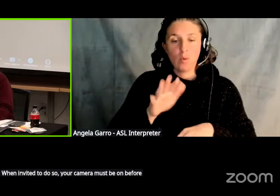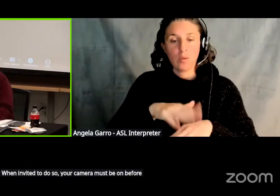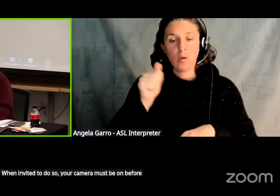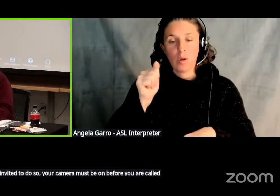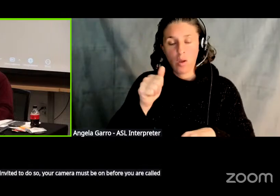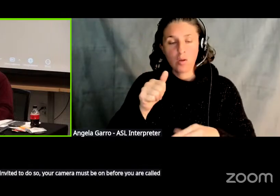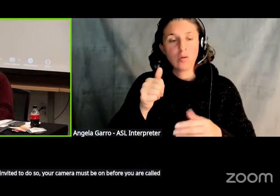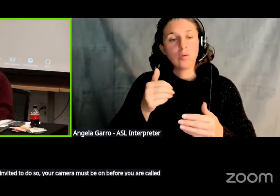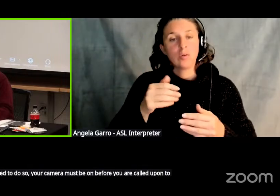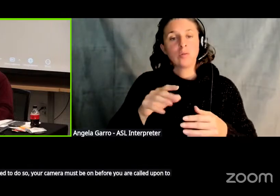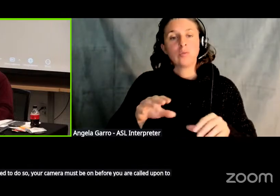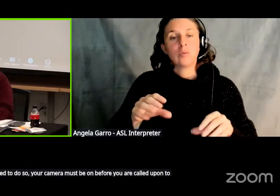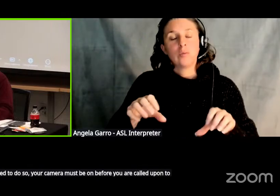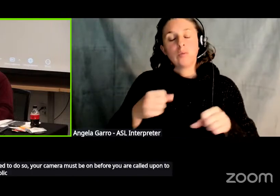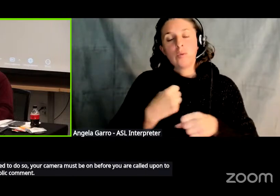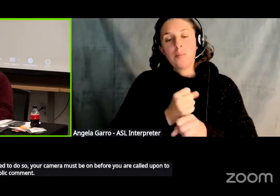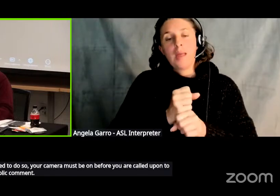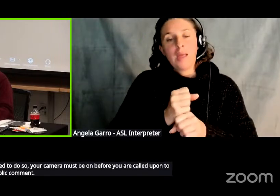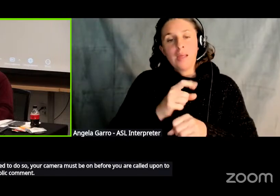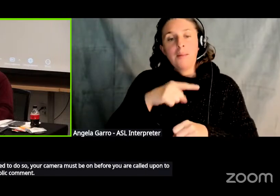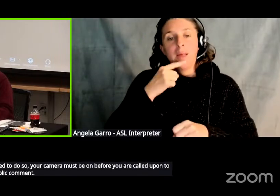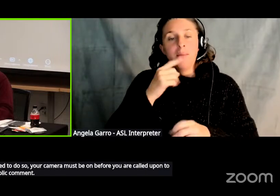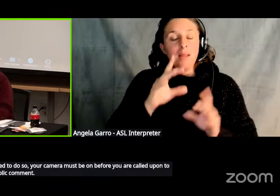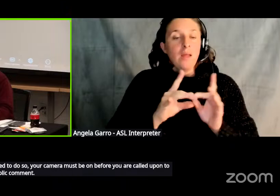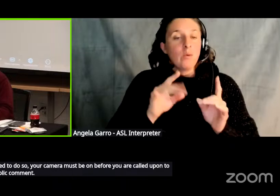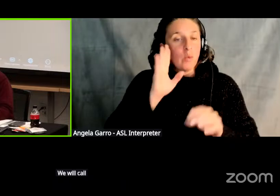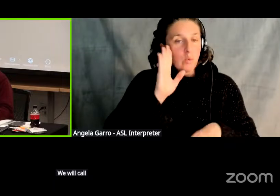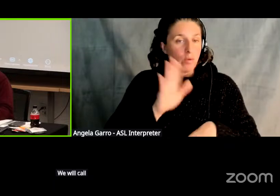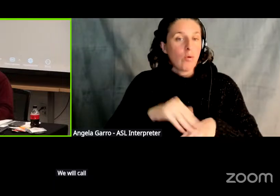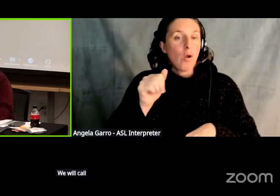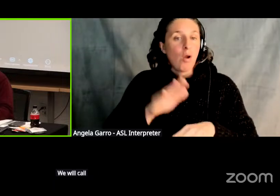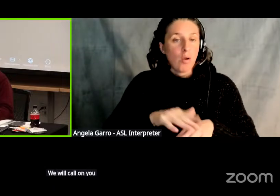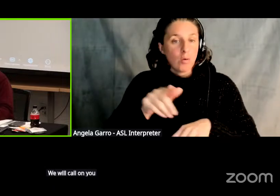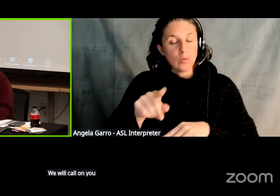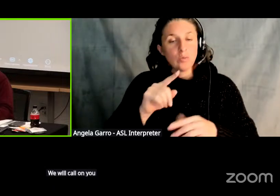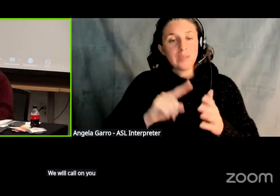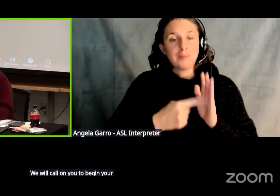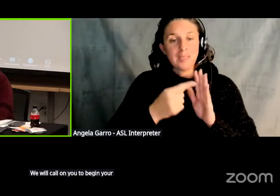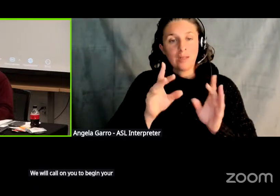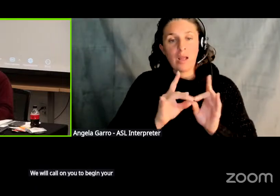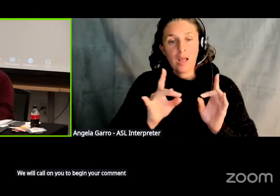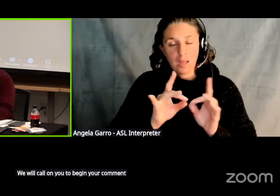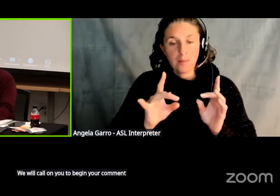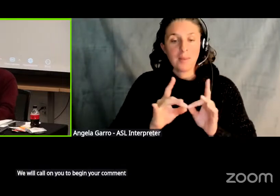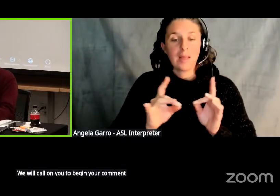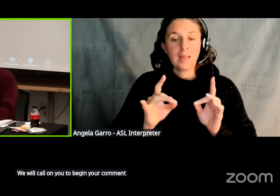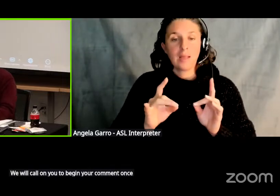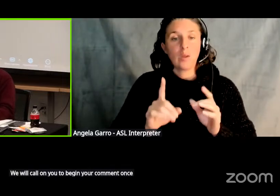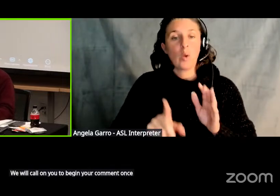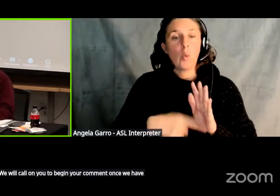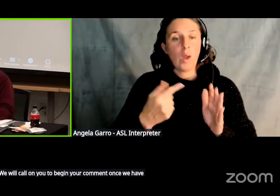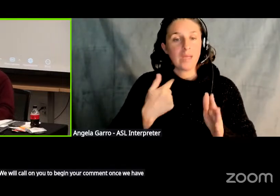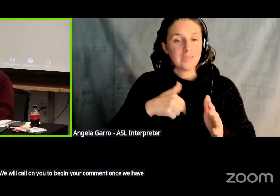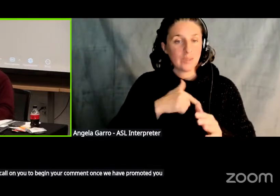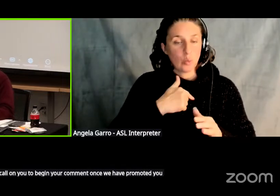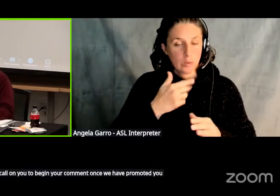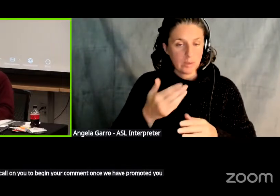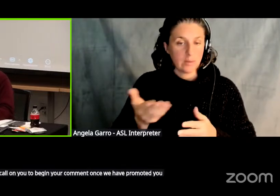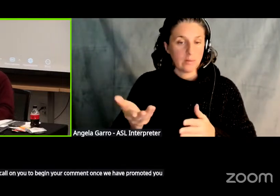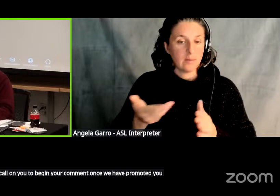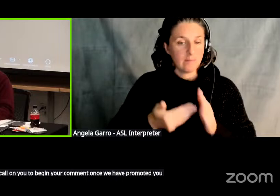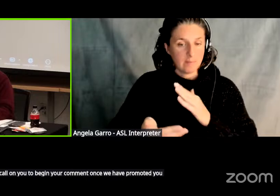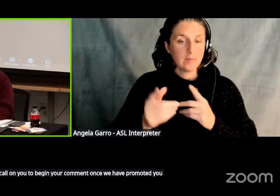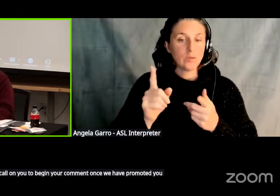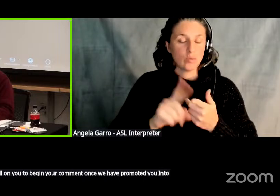to make a public comment. We will call on you to begin your comment once we have promoted you into